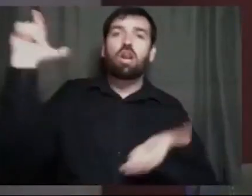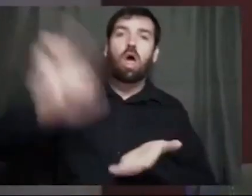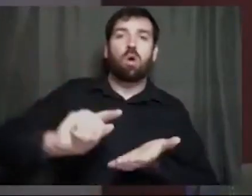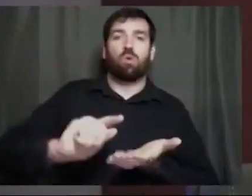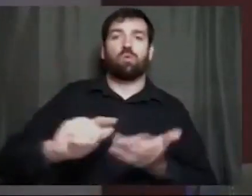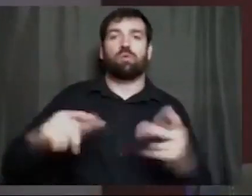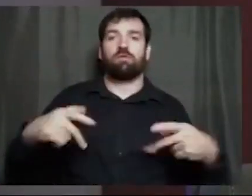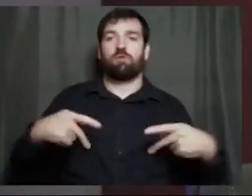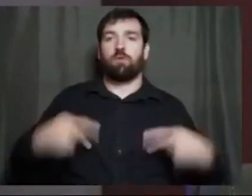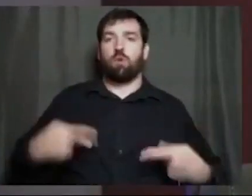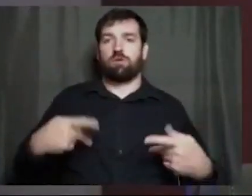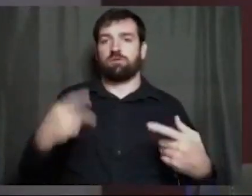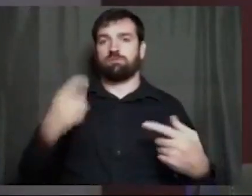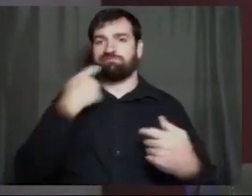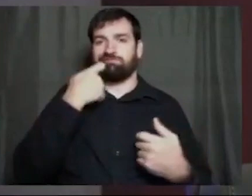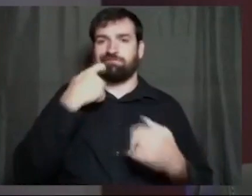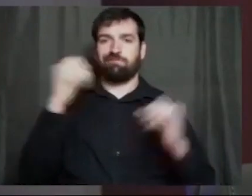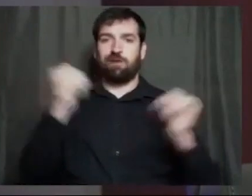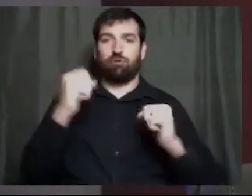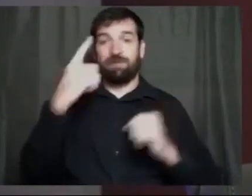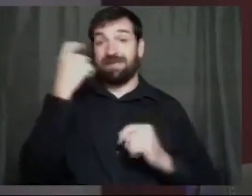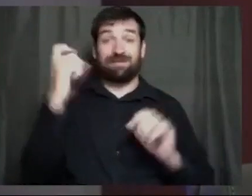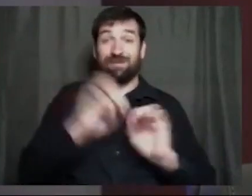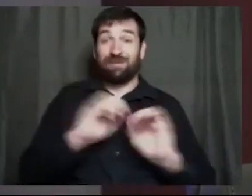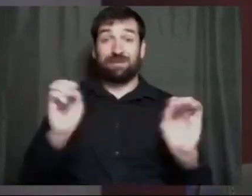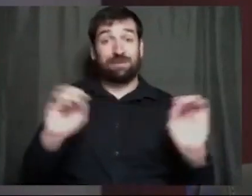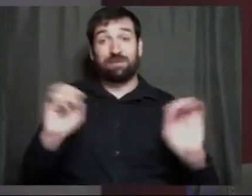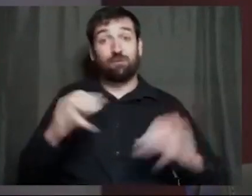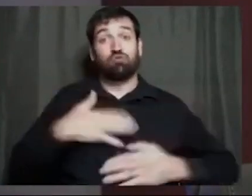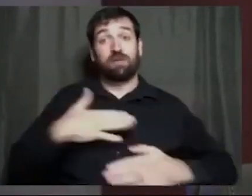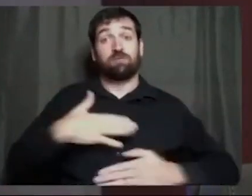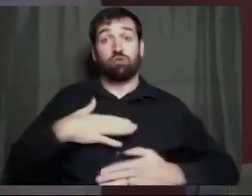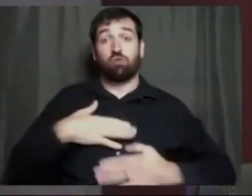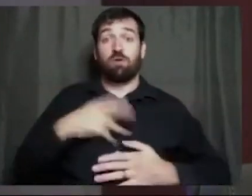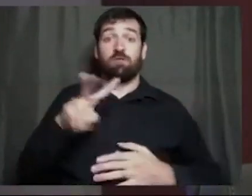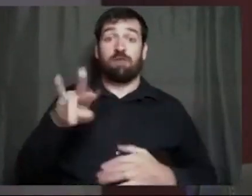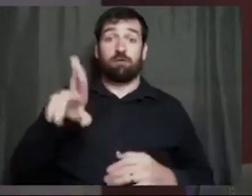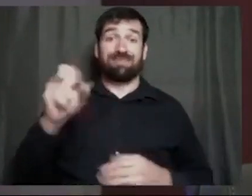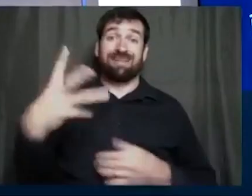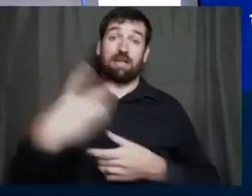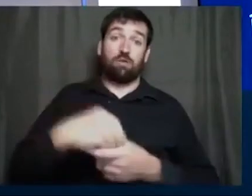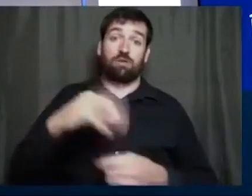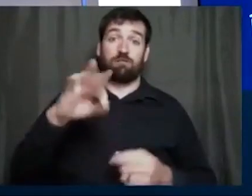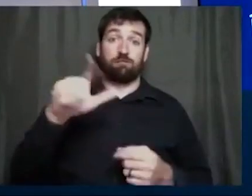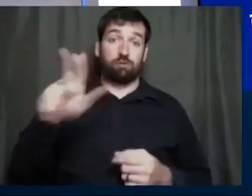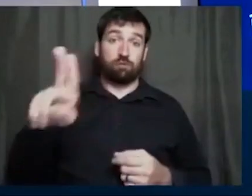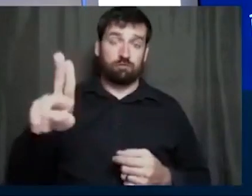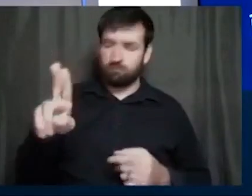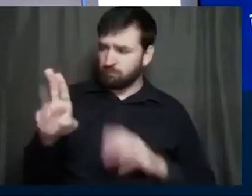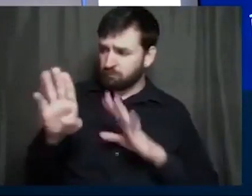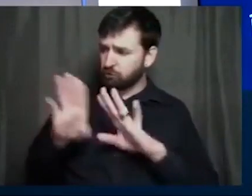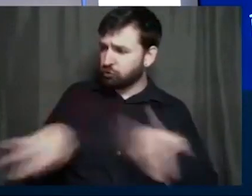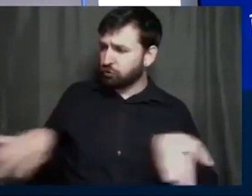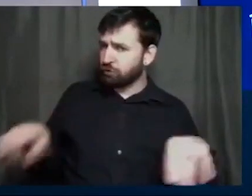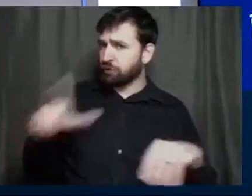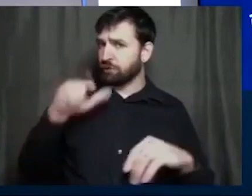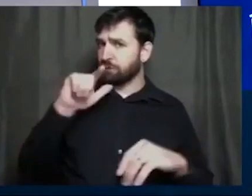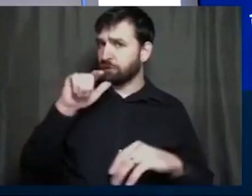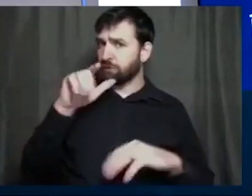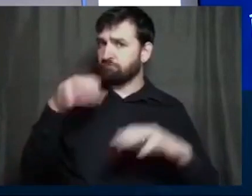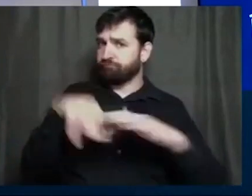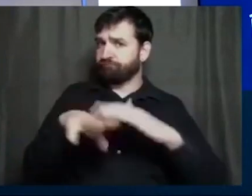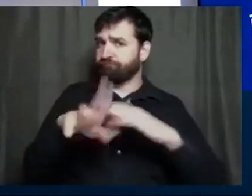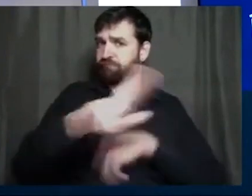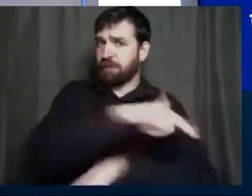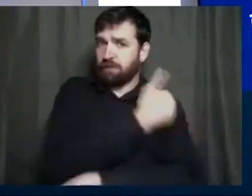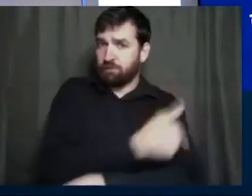seeing respiratory viruses over the winter, including influenza. Susan wants to know, do the children who are being hospitalized have additional